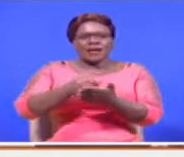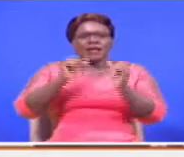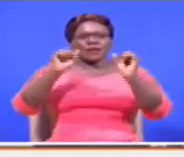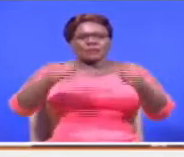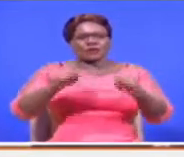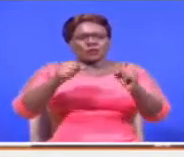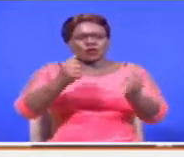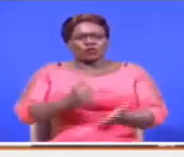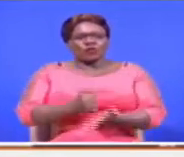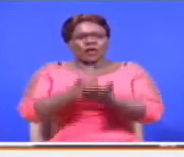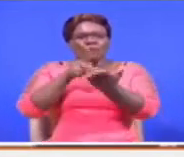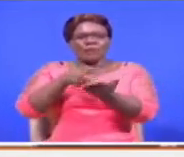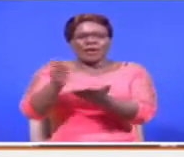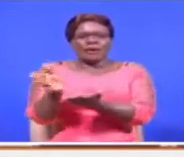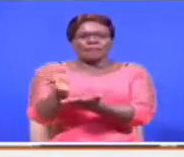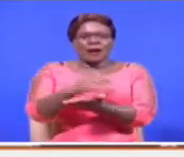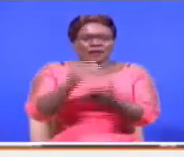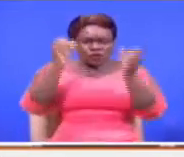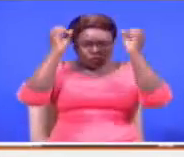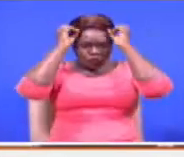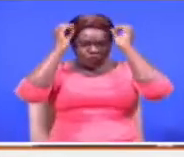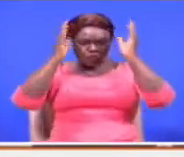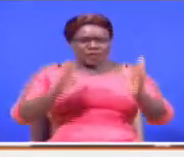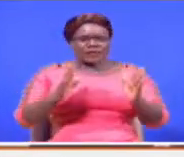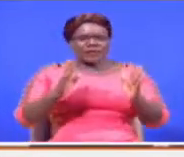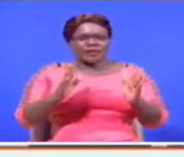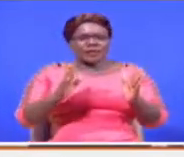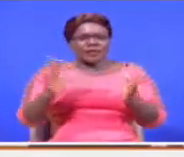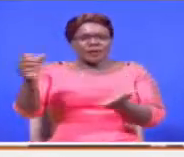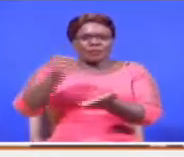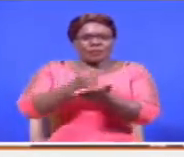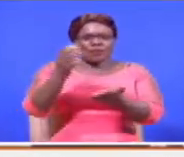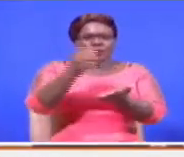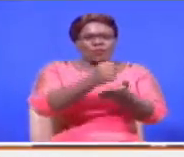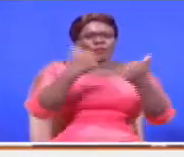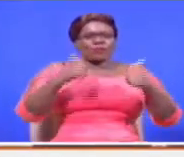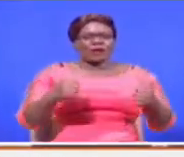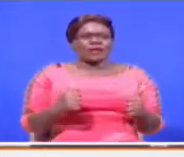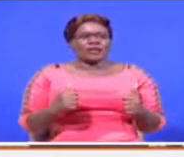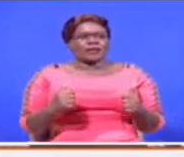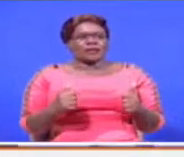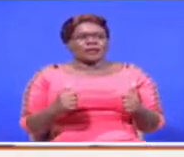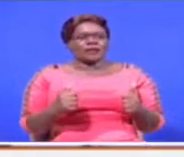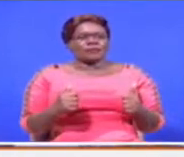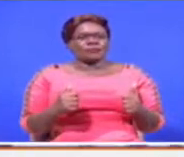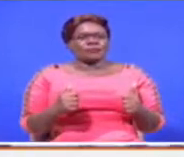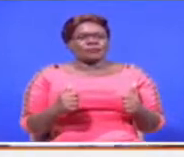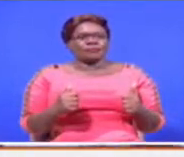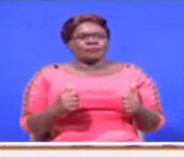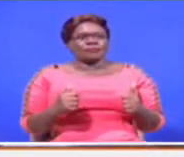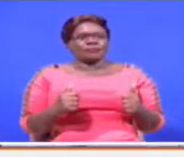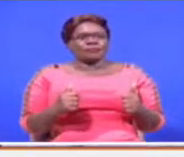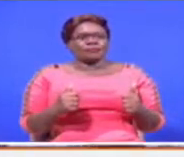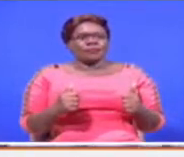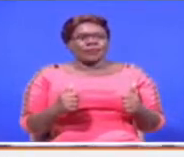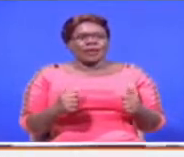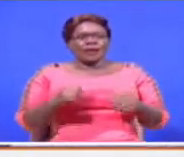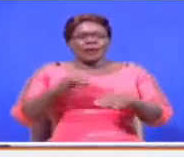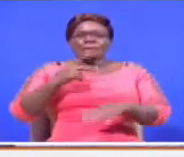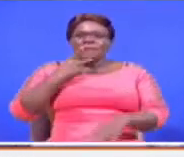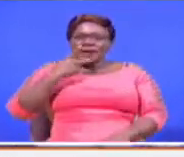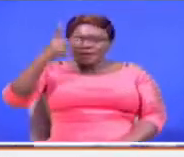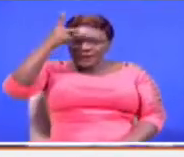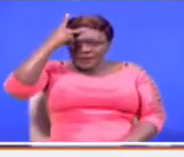to enable refunds to students who have not been placed and are not willing to proceed with the program. Let's get the